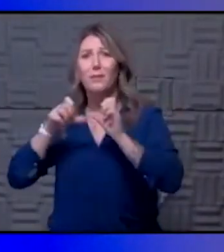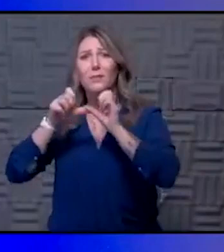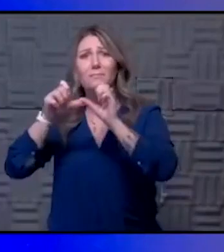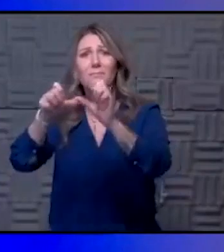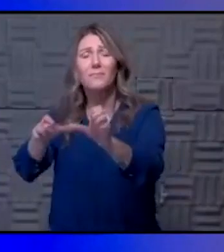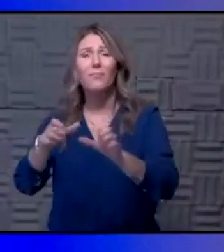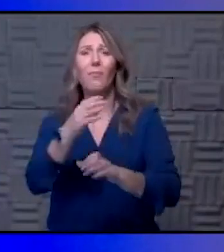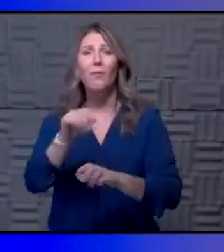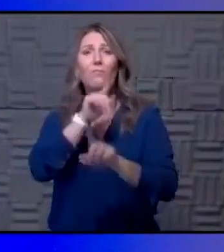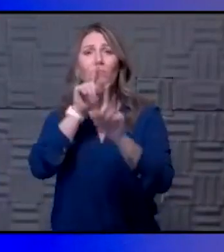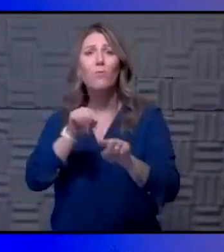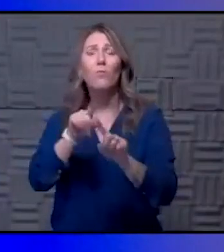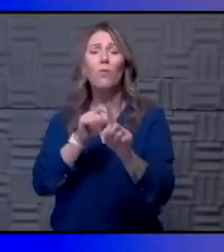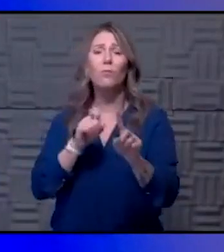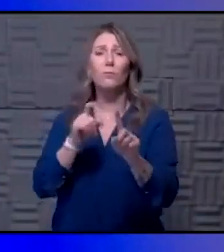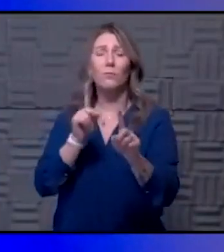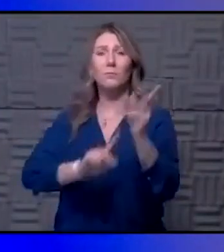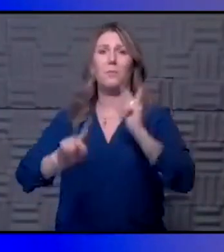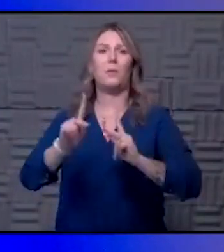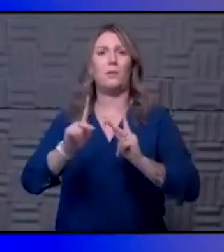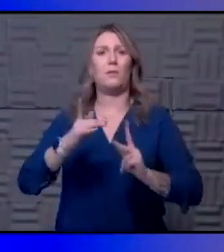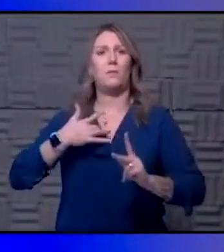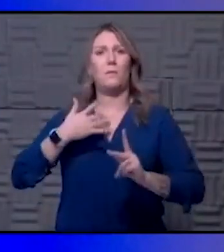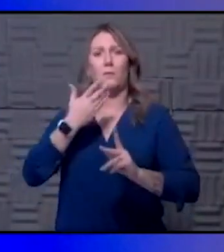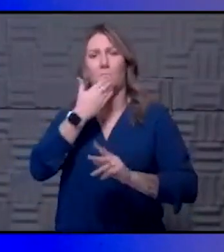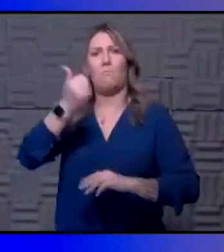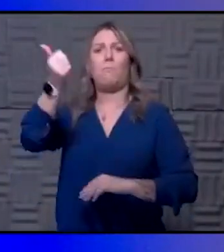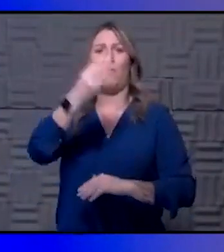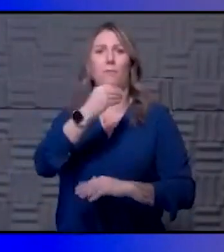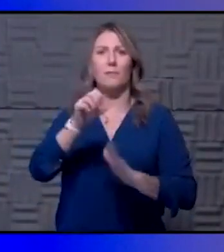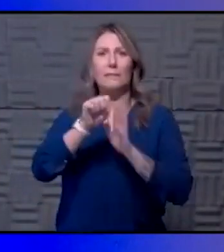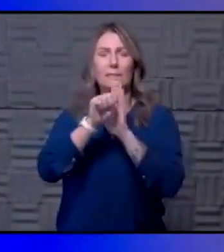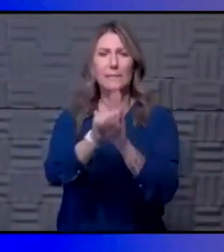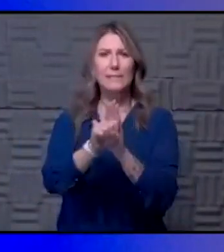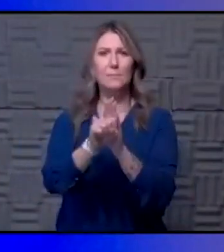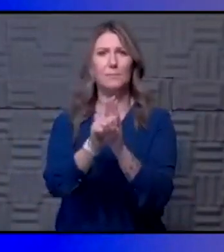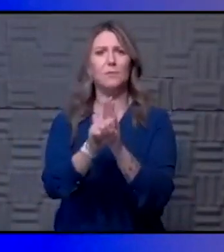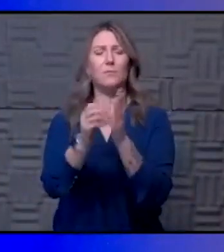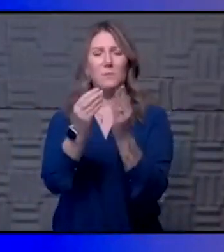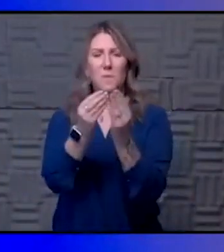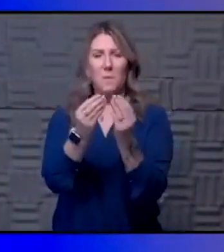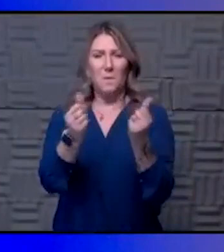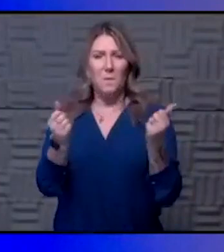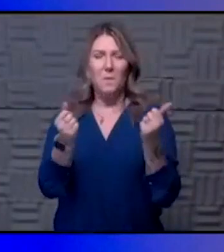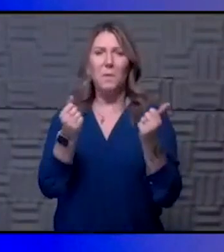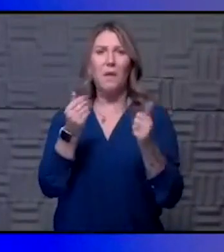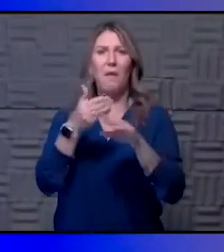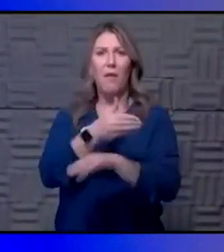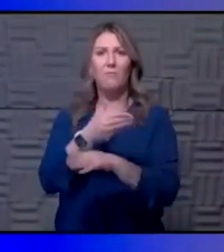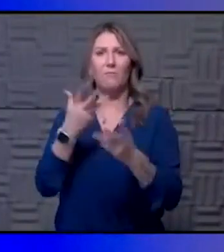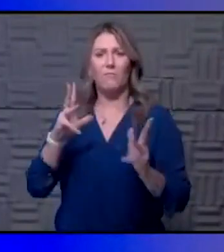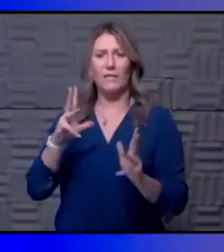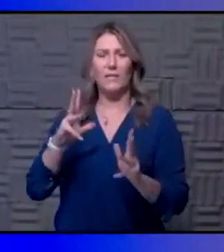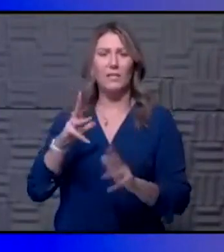about people feeling better and some of those symptoms resolving or being diminished after the vaccine. Again, I don't know what the mechanism would